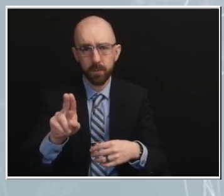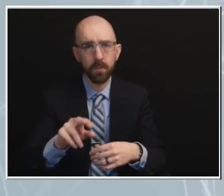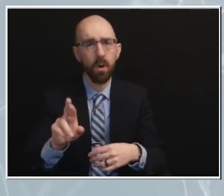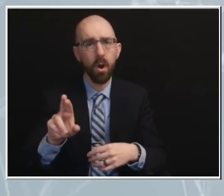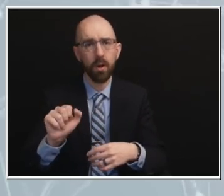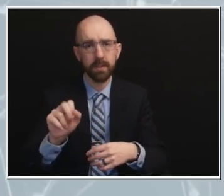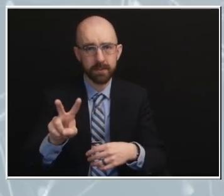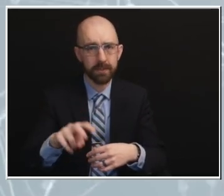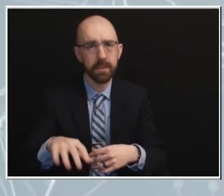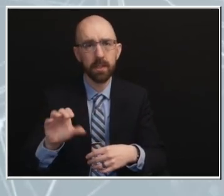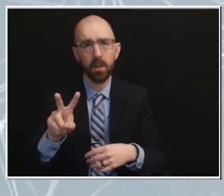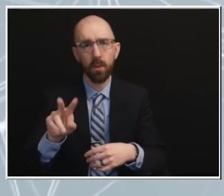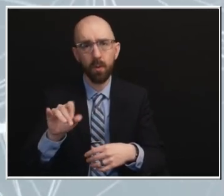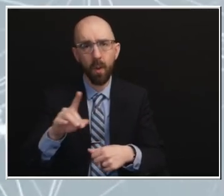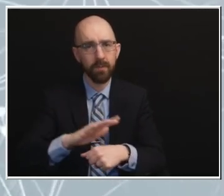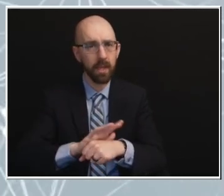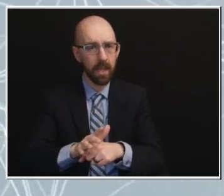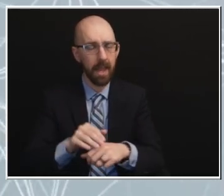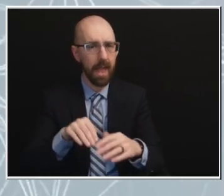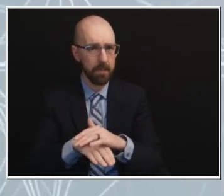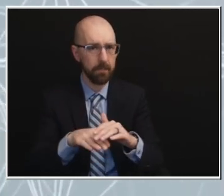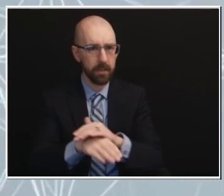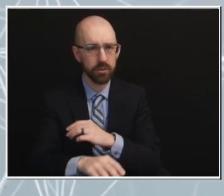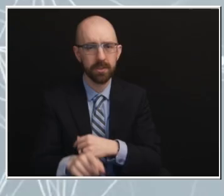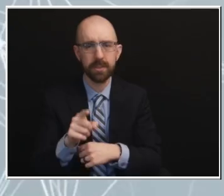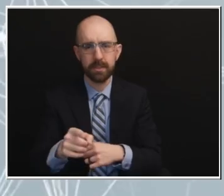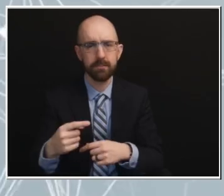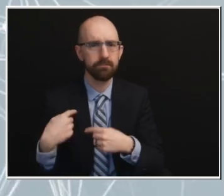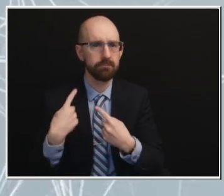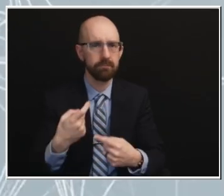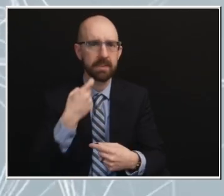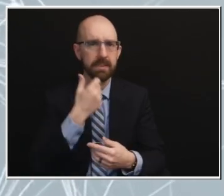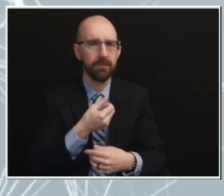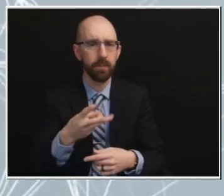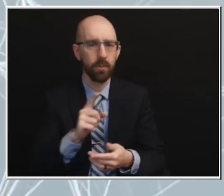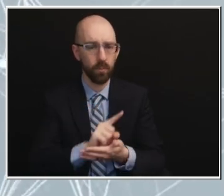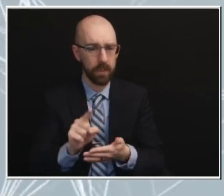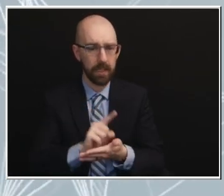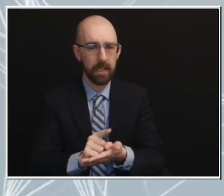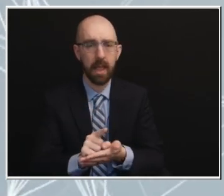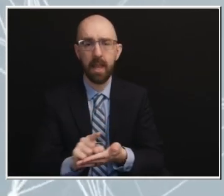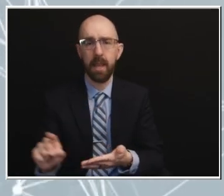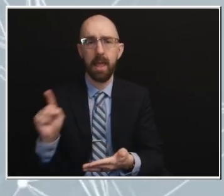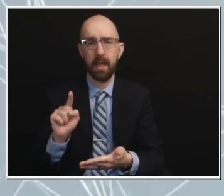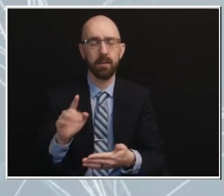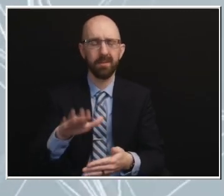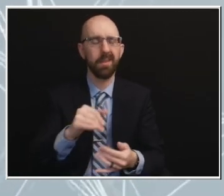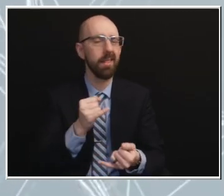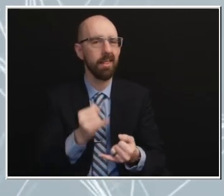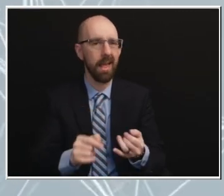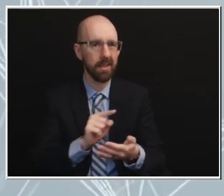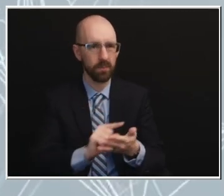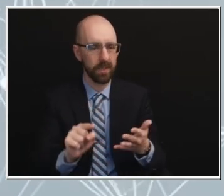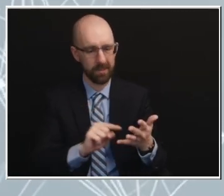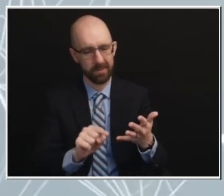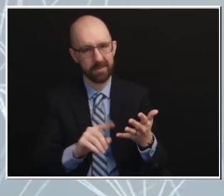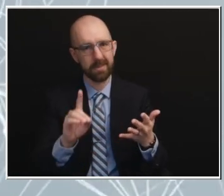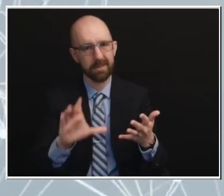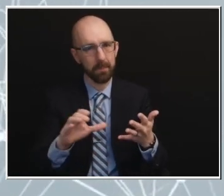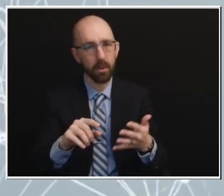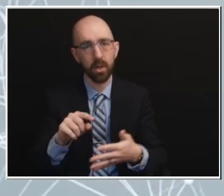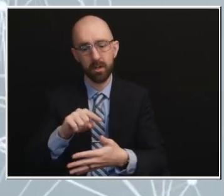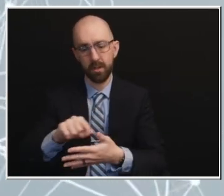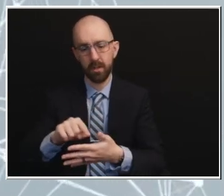COVID admissions. And this is over the past few weeks. You can see that last week in December and first week in January, we had the highest number